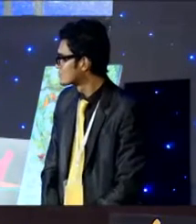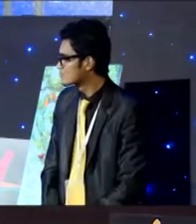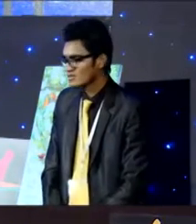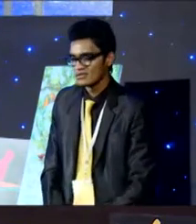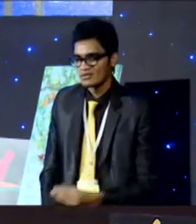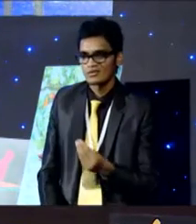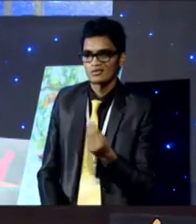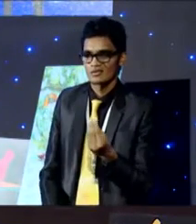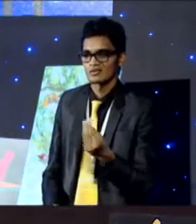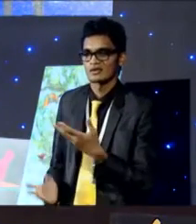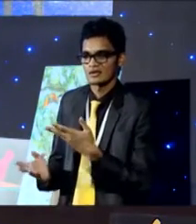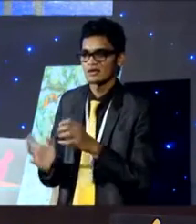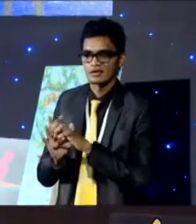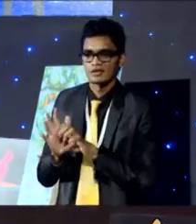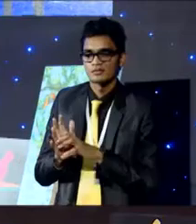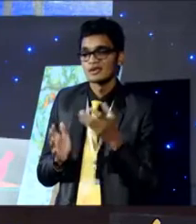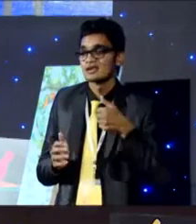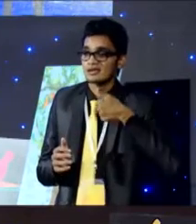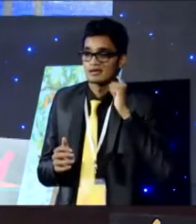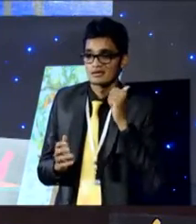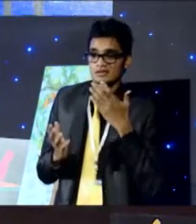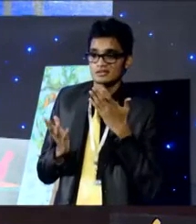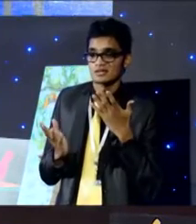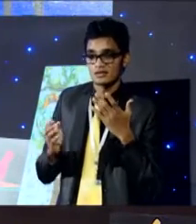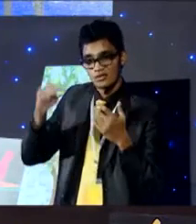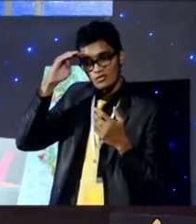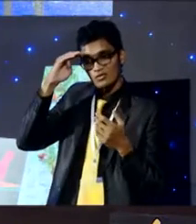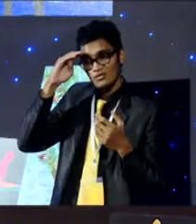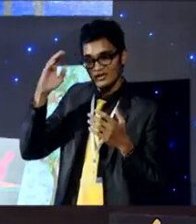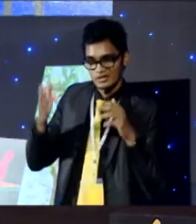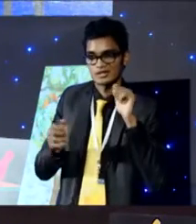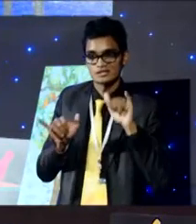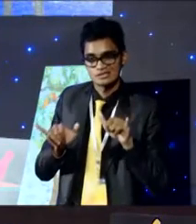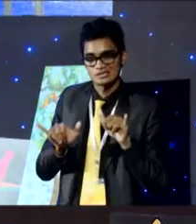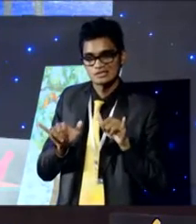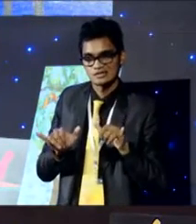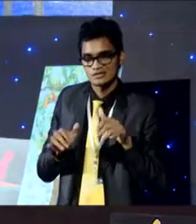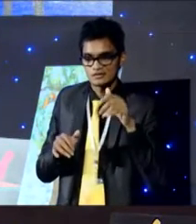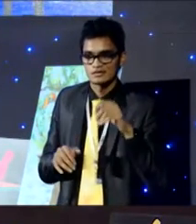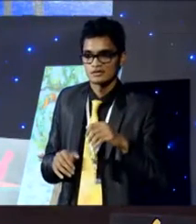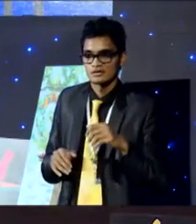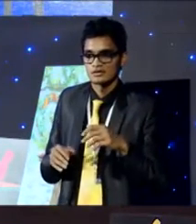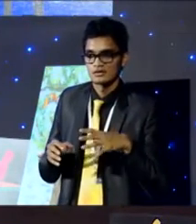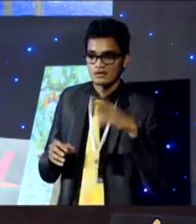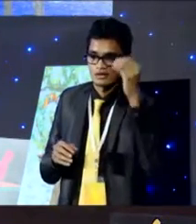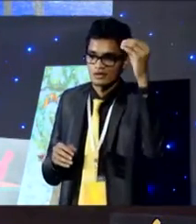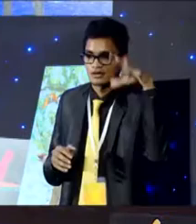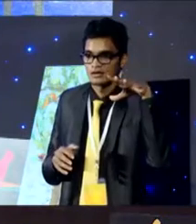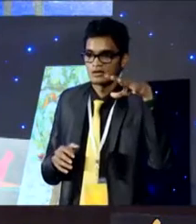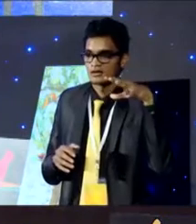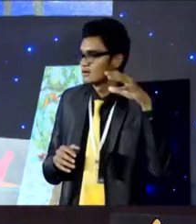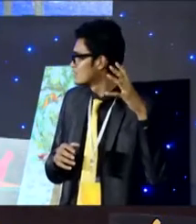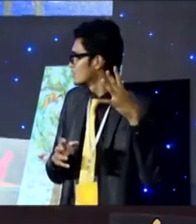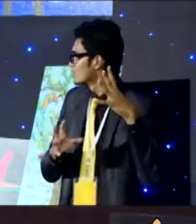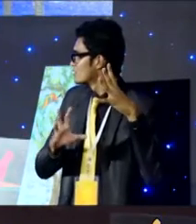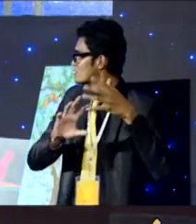which happened yesterday. I was in my hotel room here itself. The phone line broke. When I tried